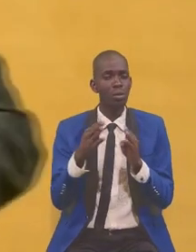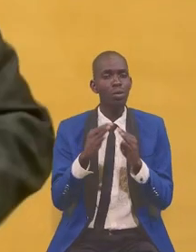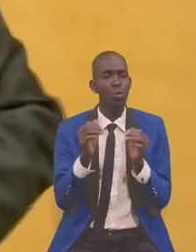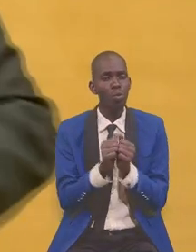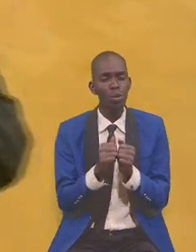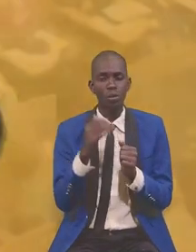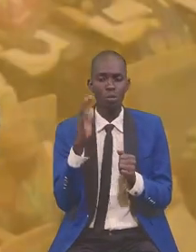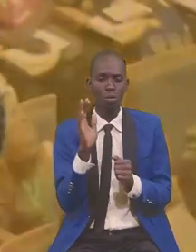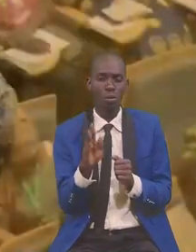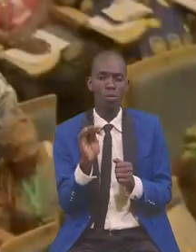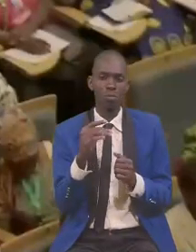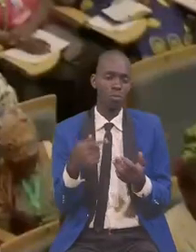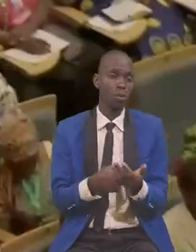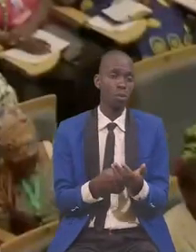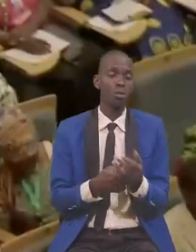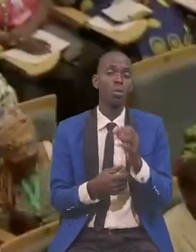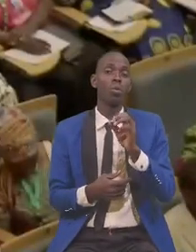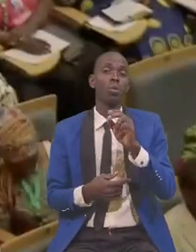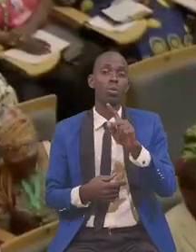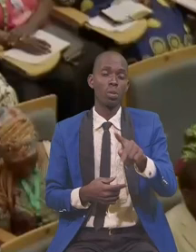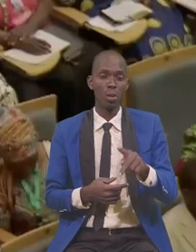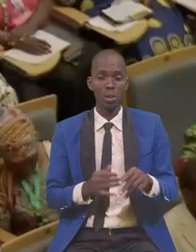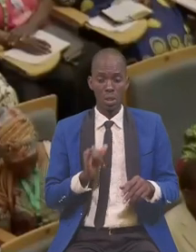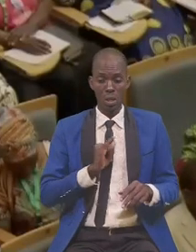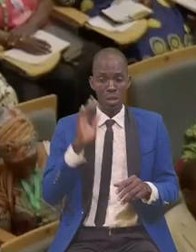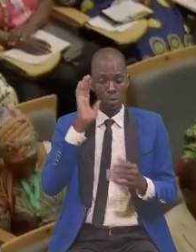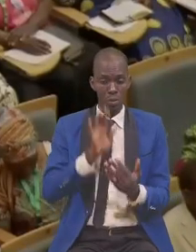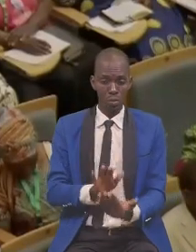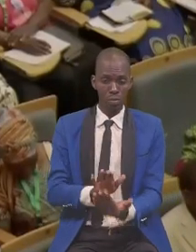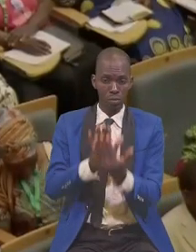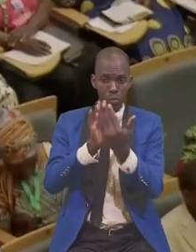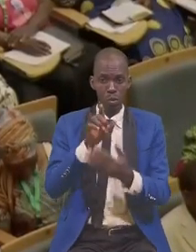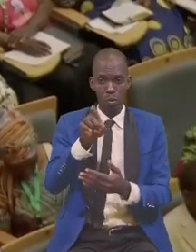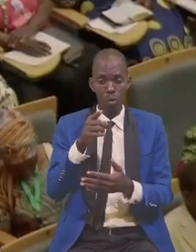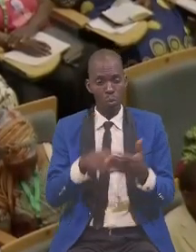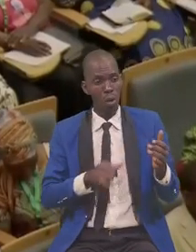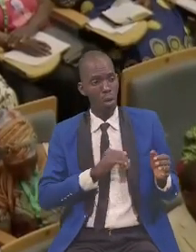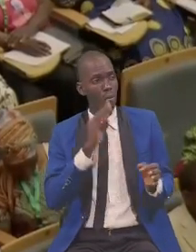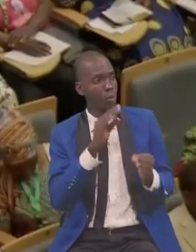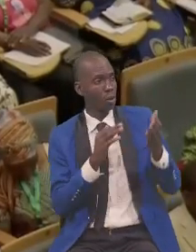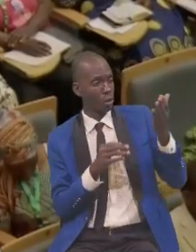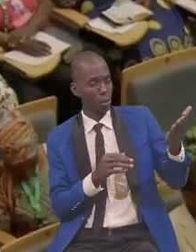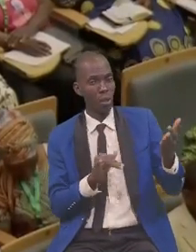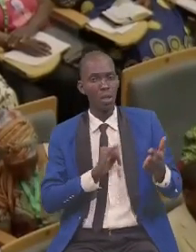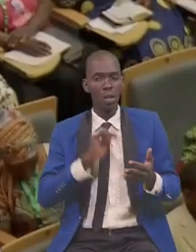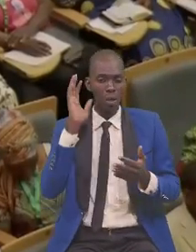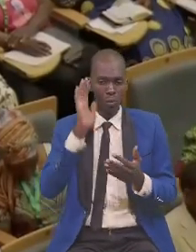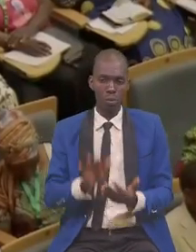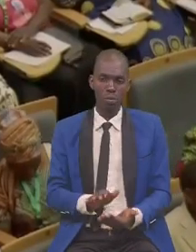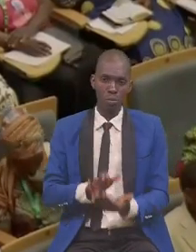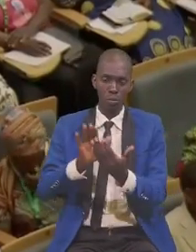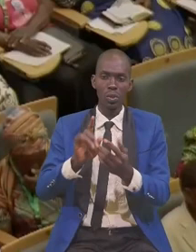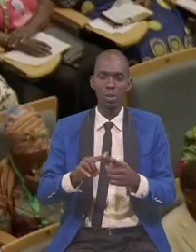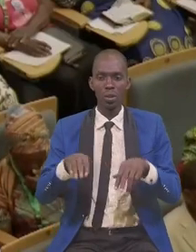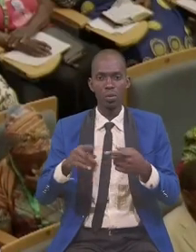you. He said, I'll tell you directly. This is what we preach there and this is what you're accusing us of. He